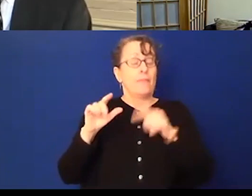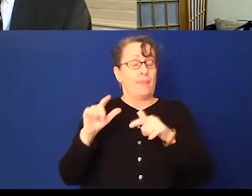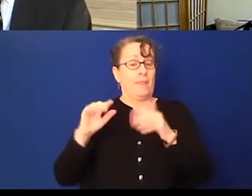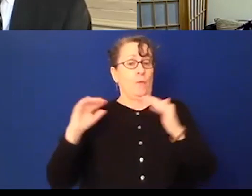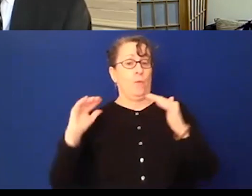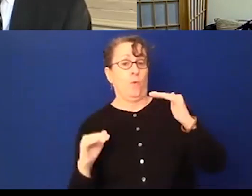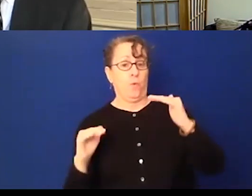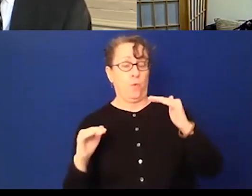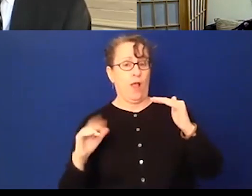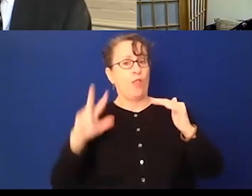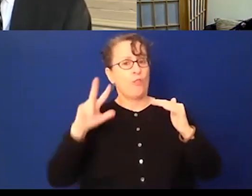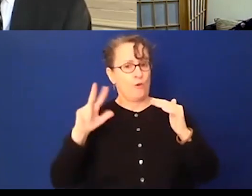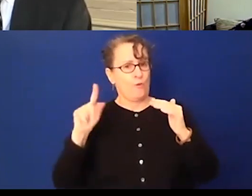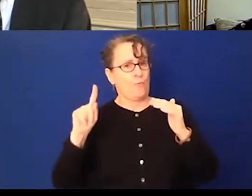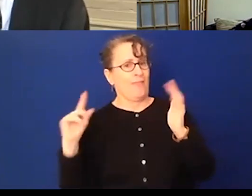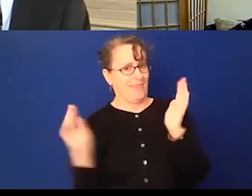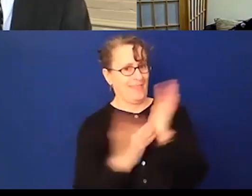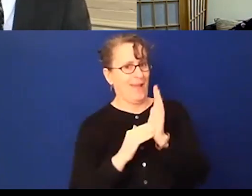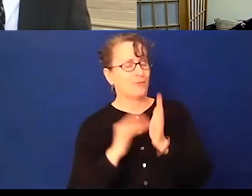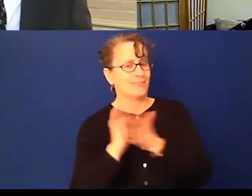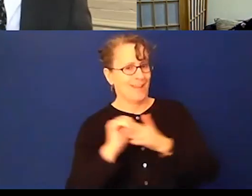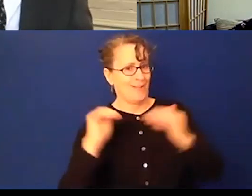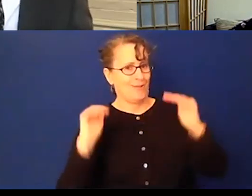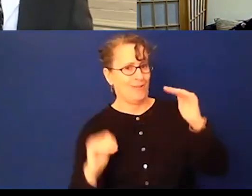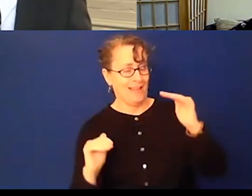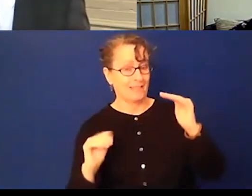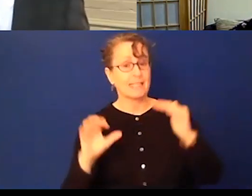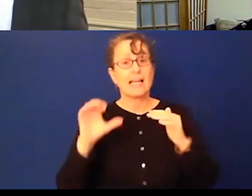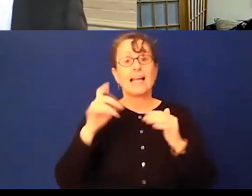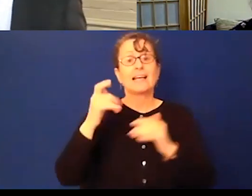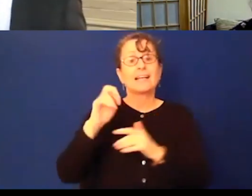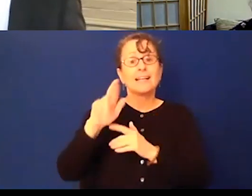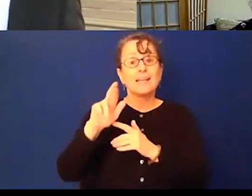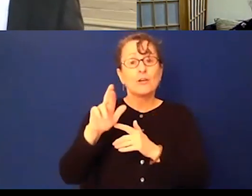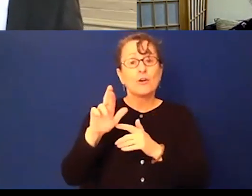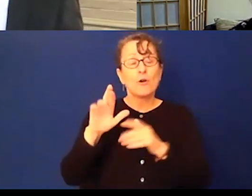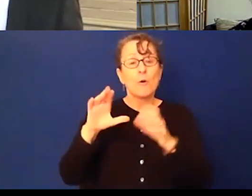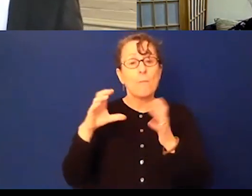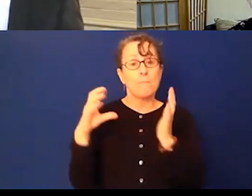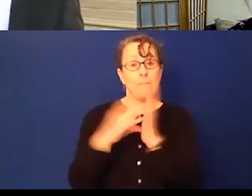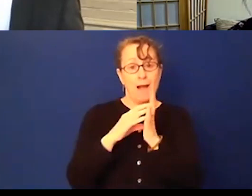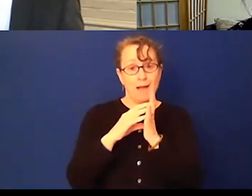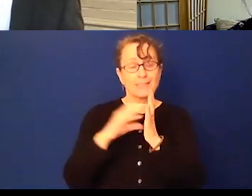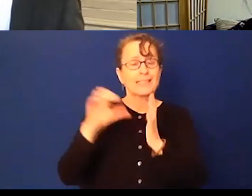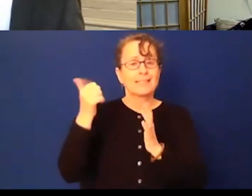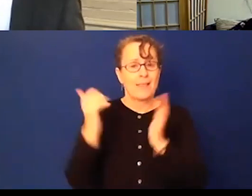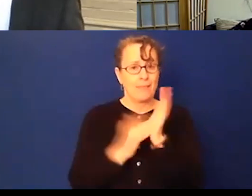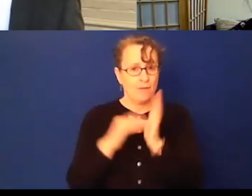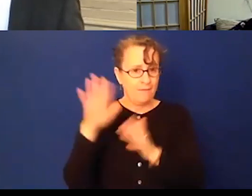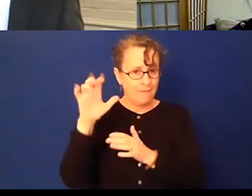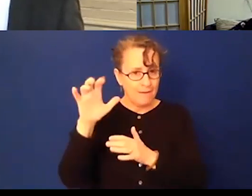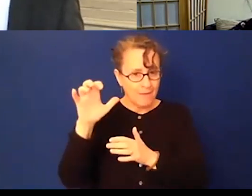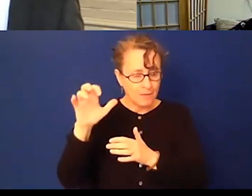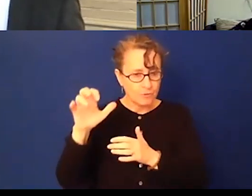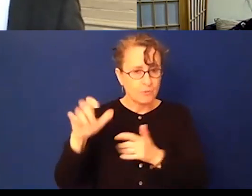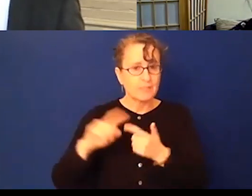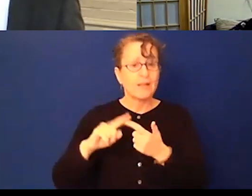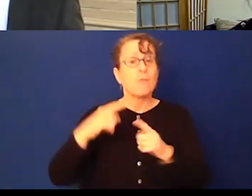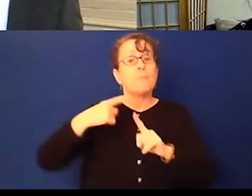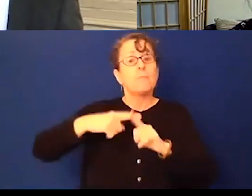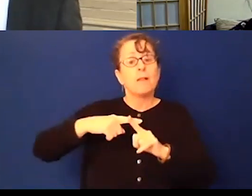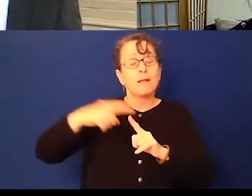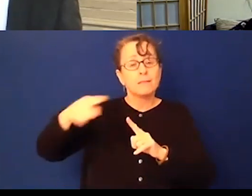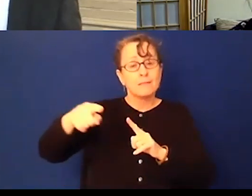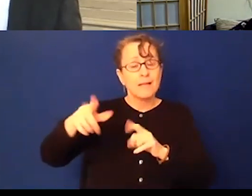planer. The gearbox is about 10.5, and then they're willing to give us an additional 2,500